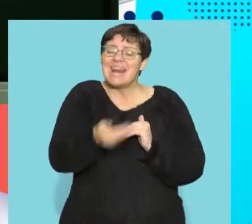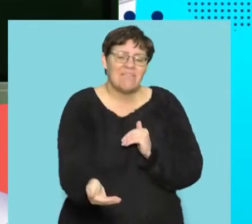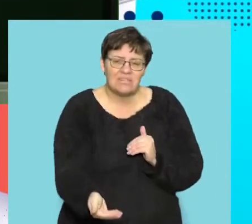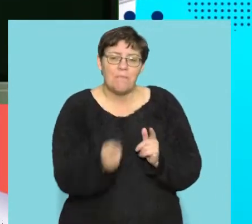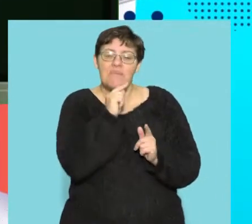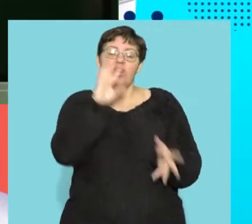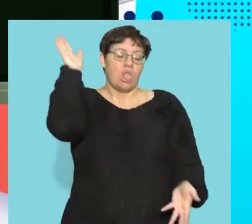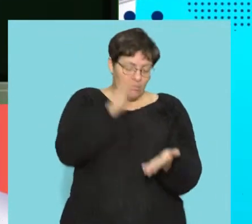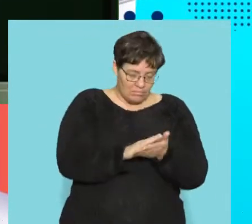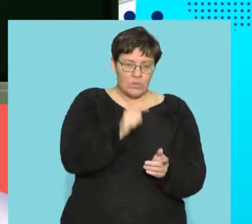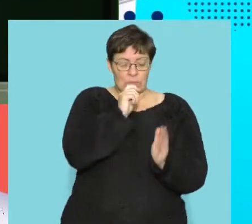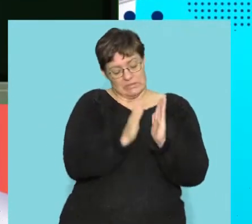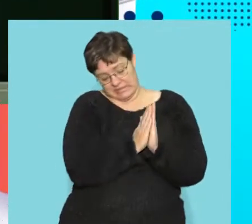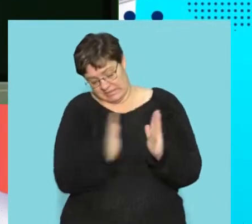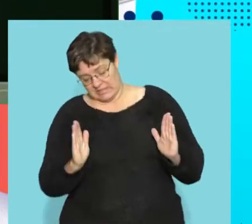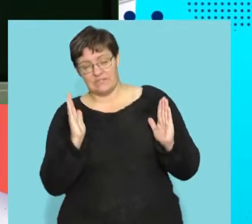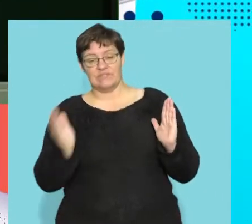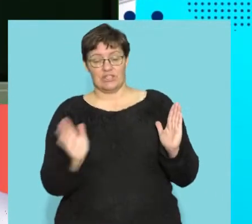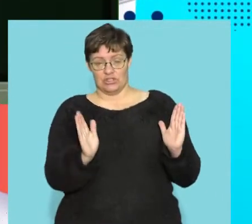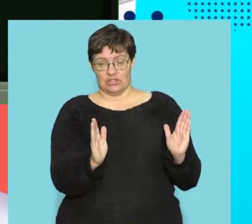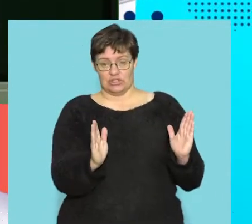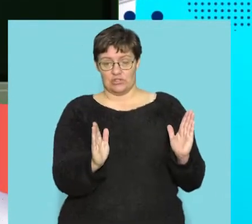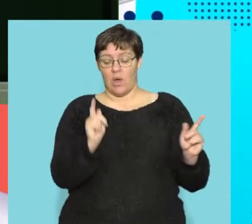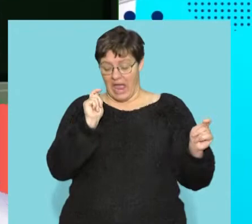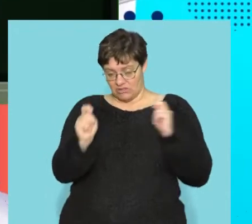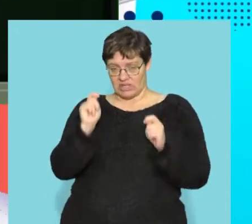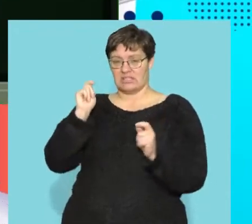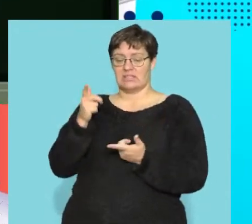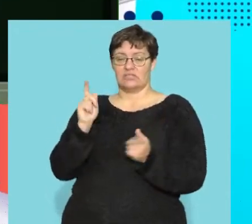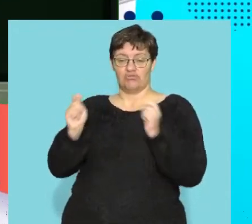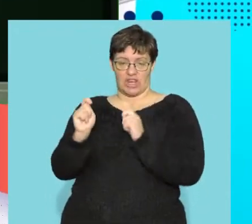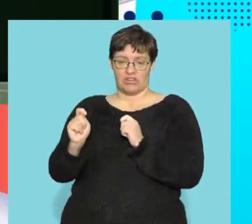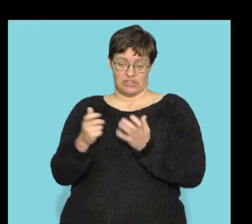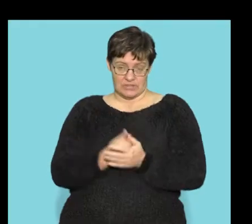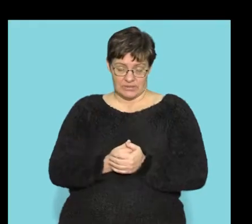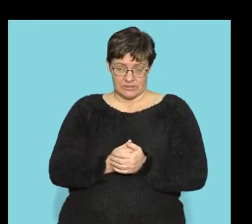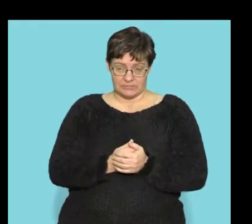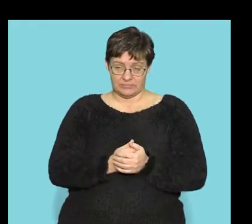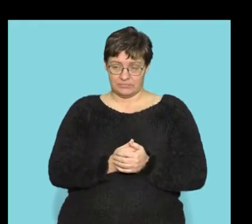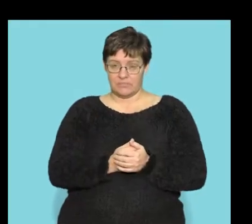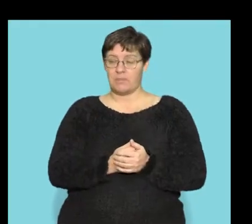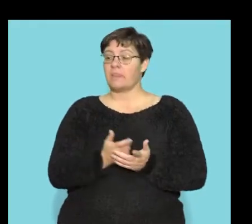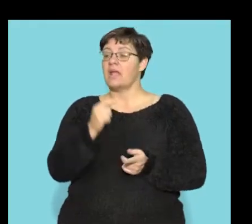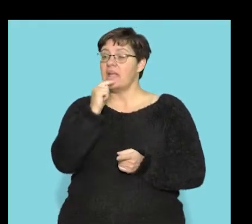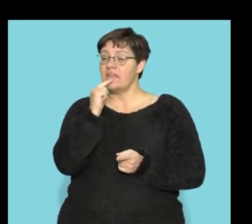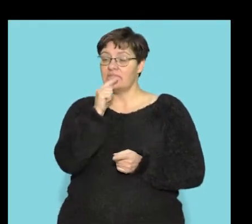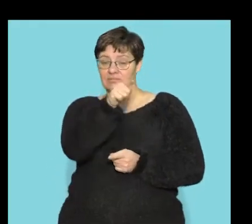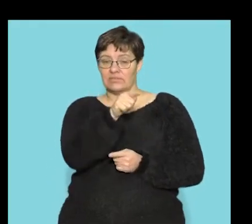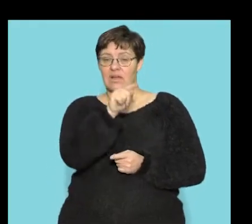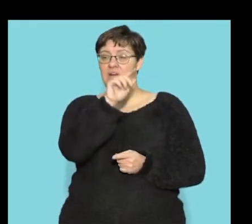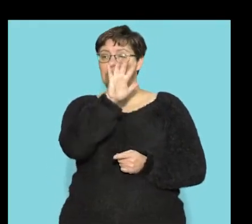over. And therefore, the adjustment changes. So therefore, this is what we do. If that's the amount that we